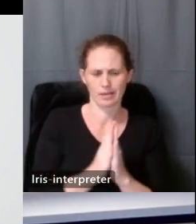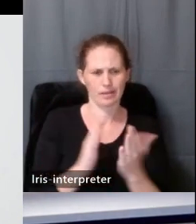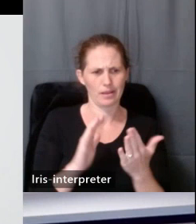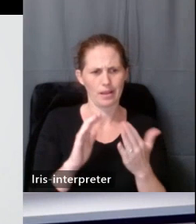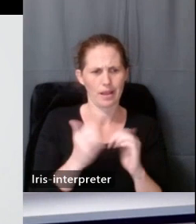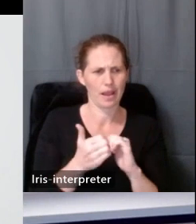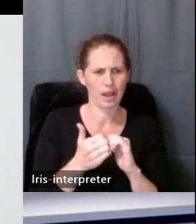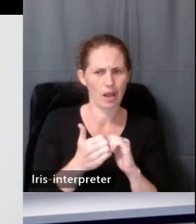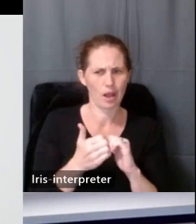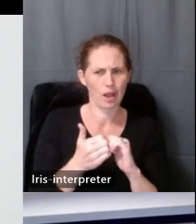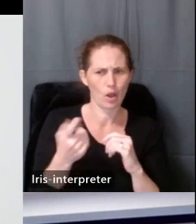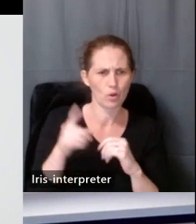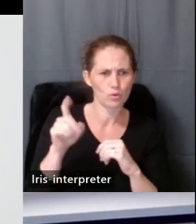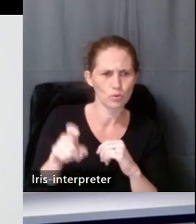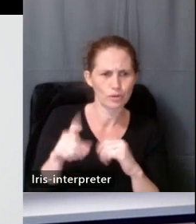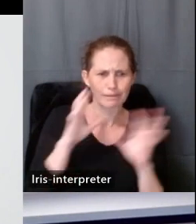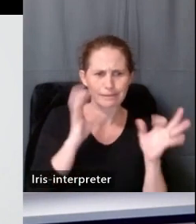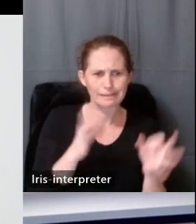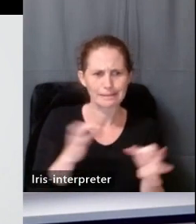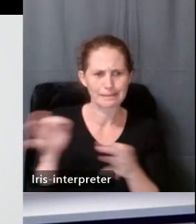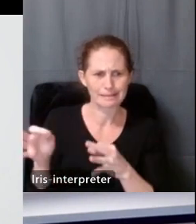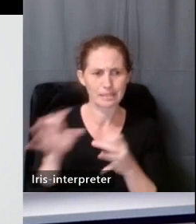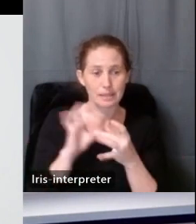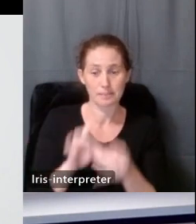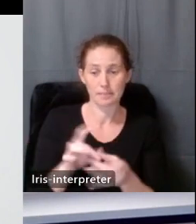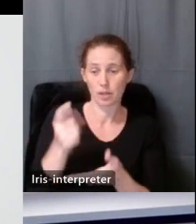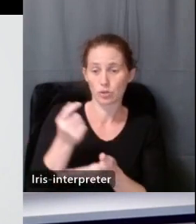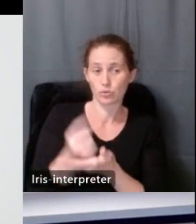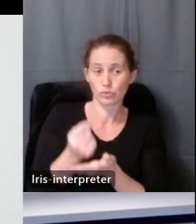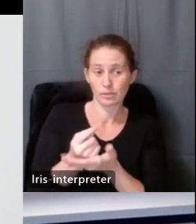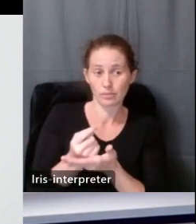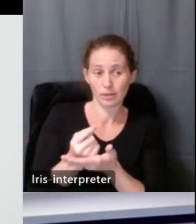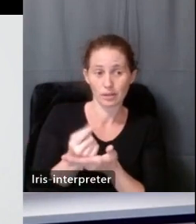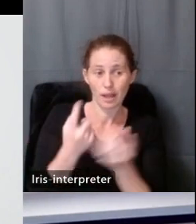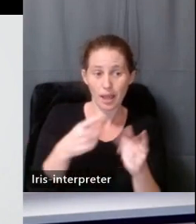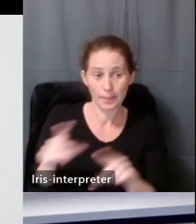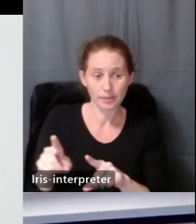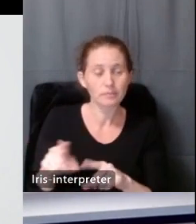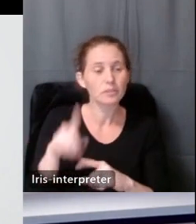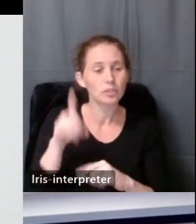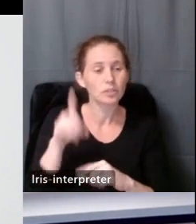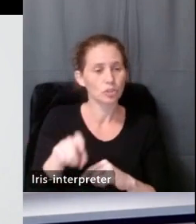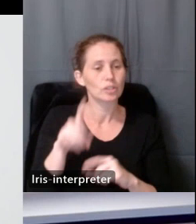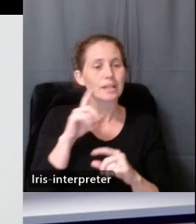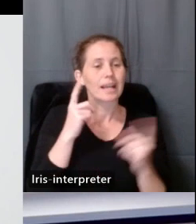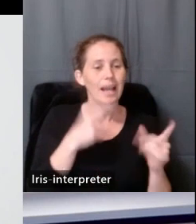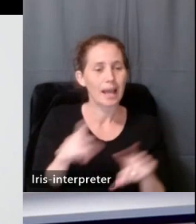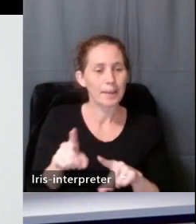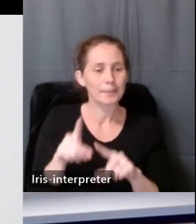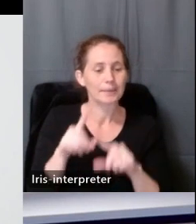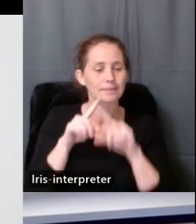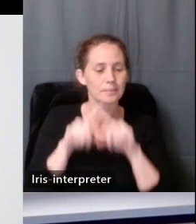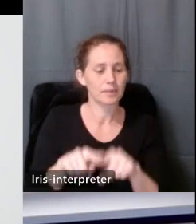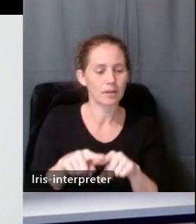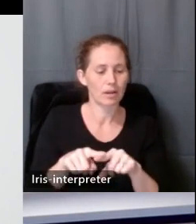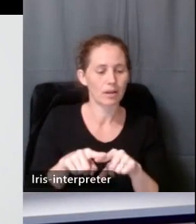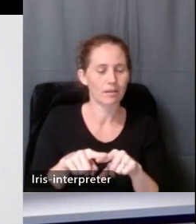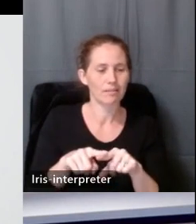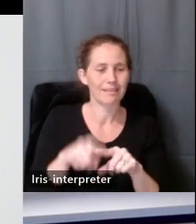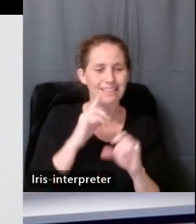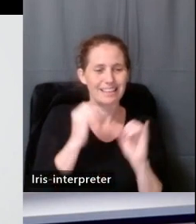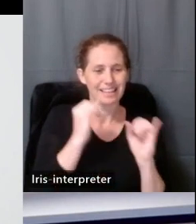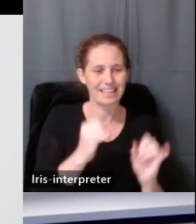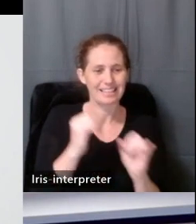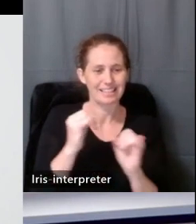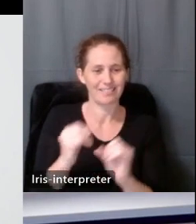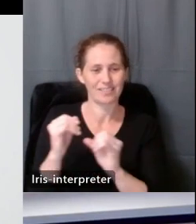how then should decisions about treatment be made? They should be made based upon the